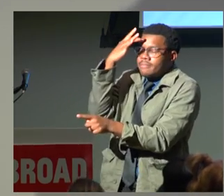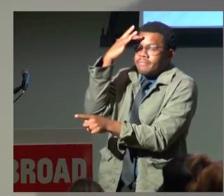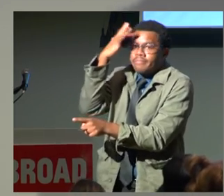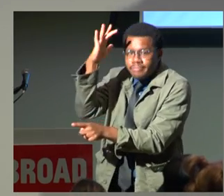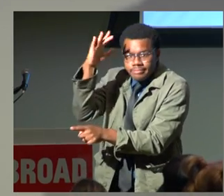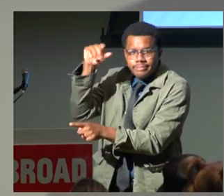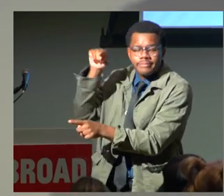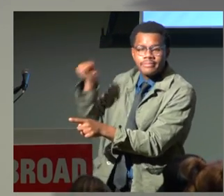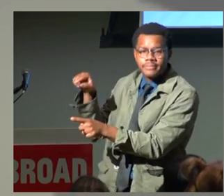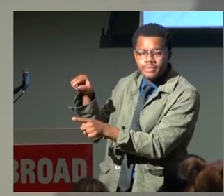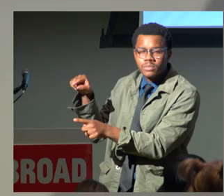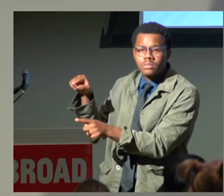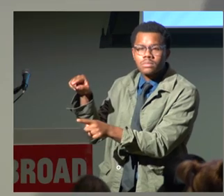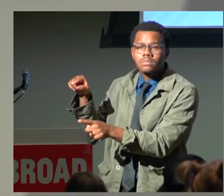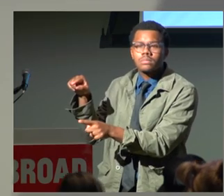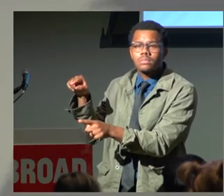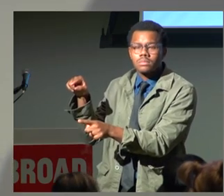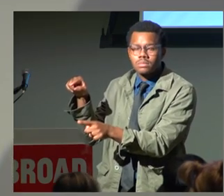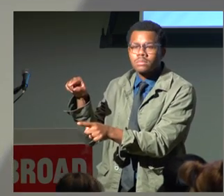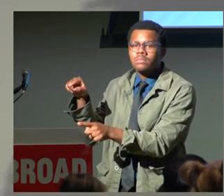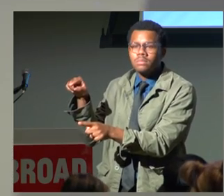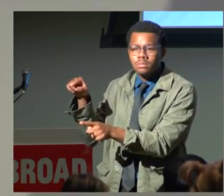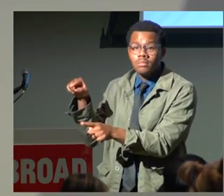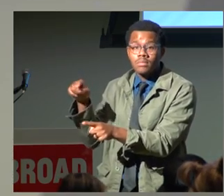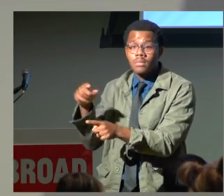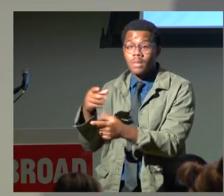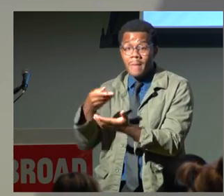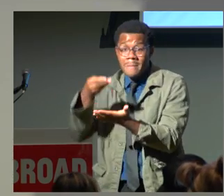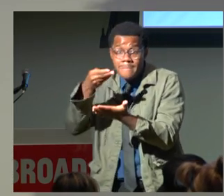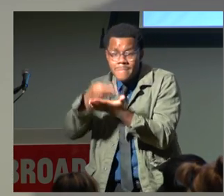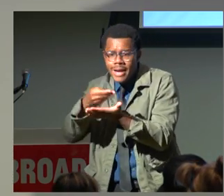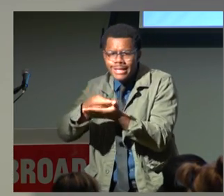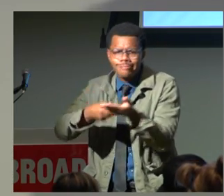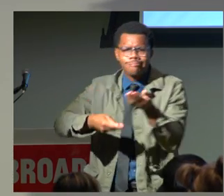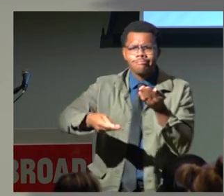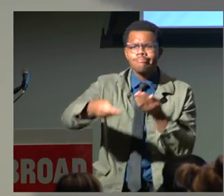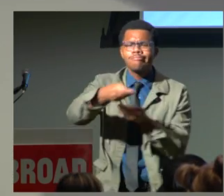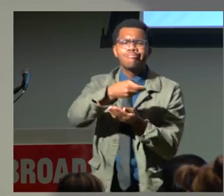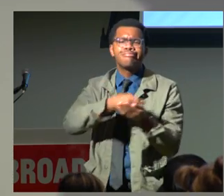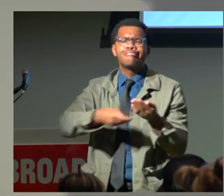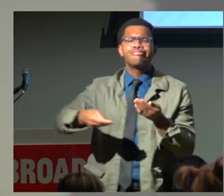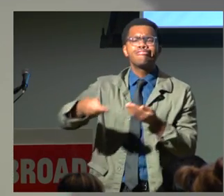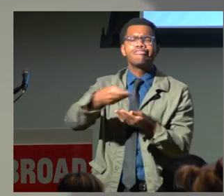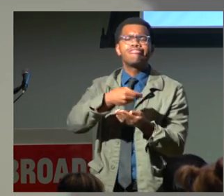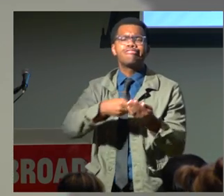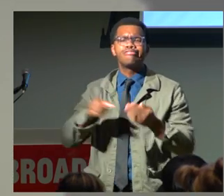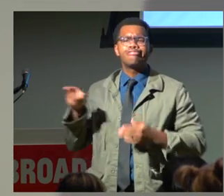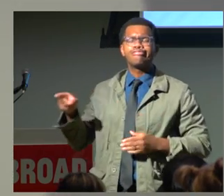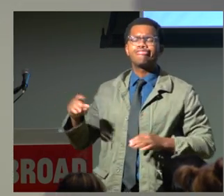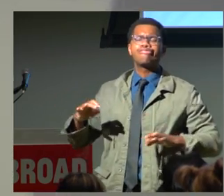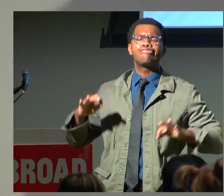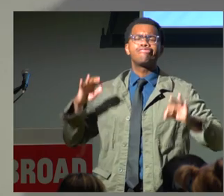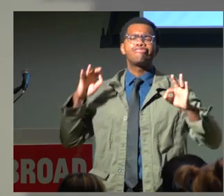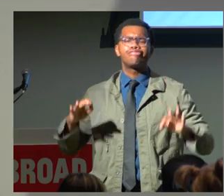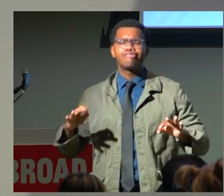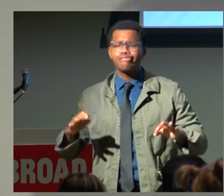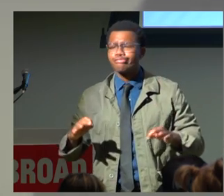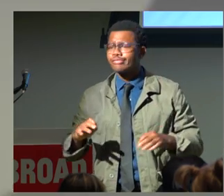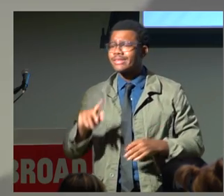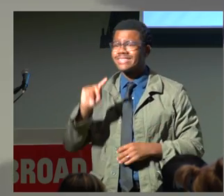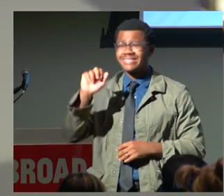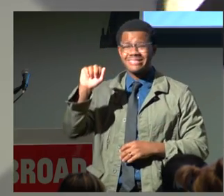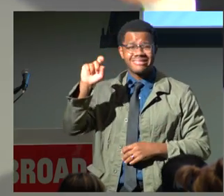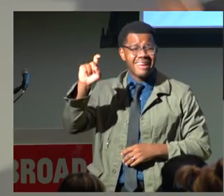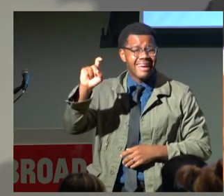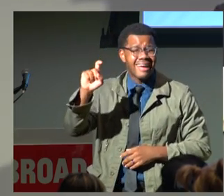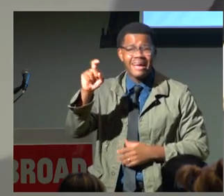Donna is remarkable when it comes to money management. She manages the taxes, the money,